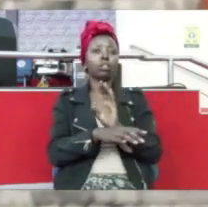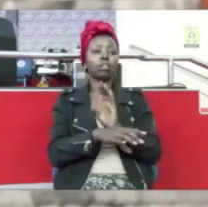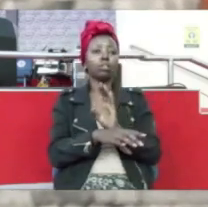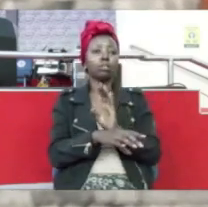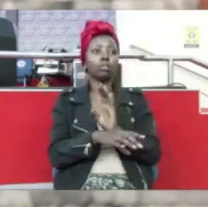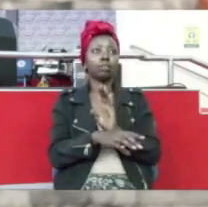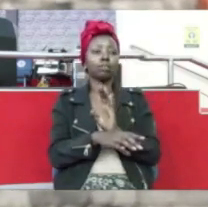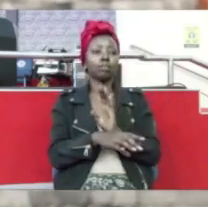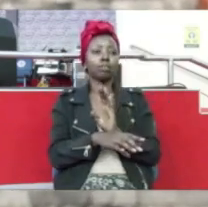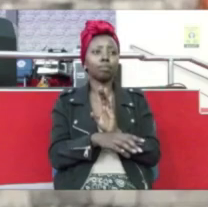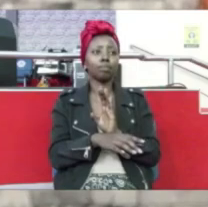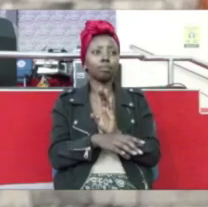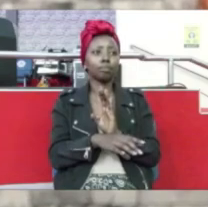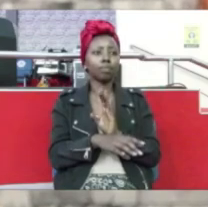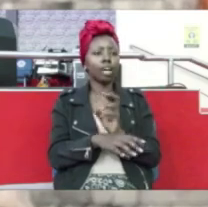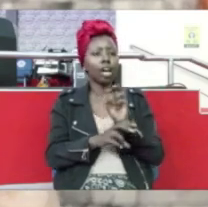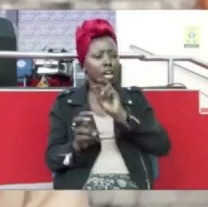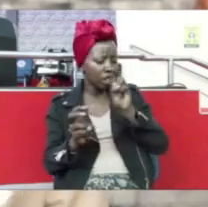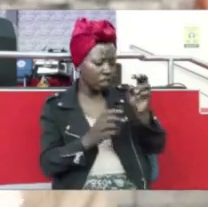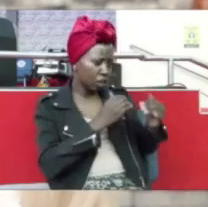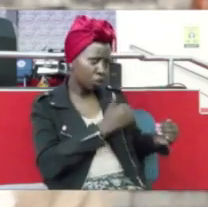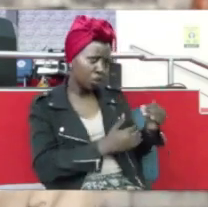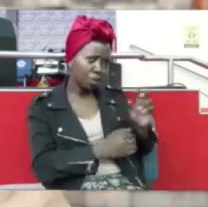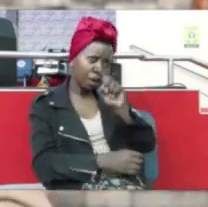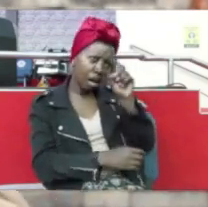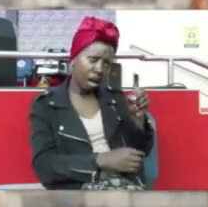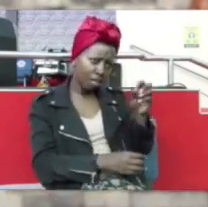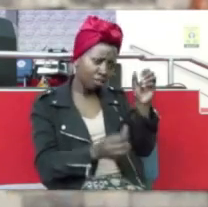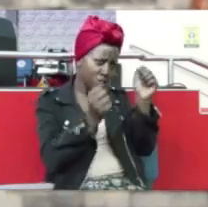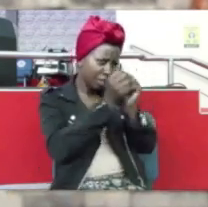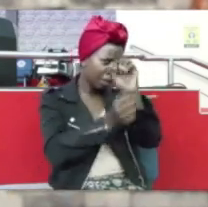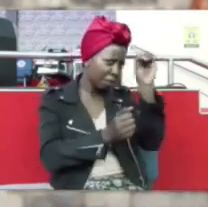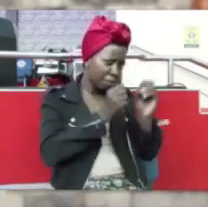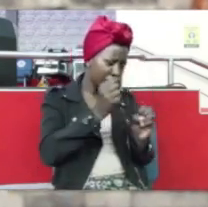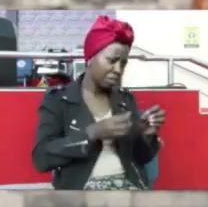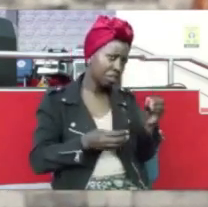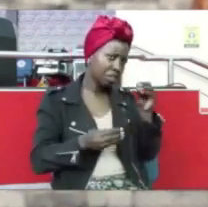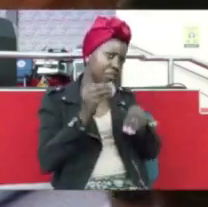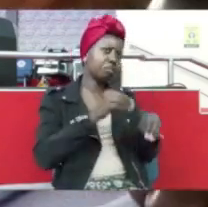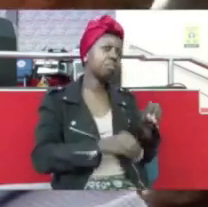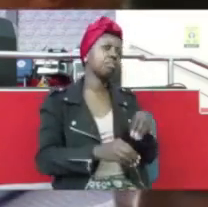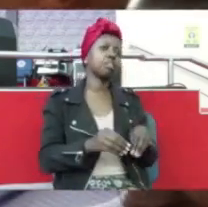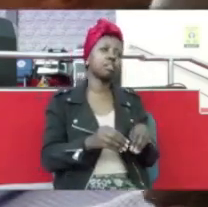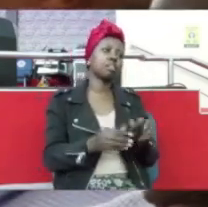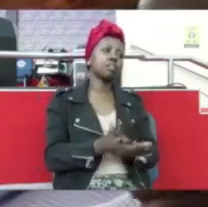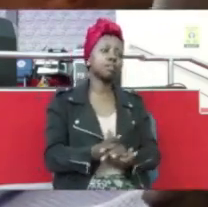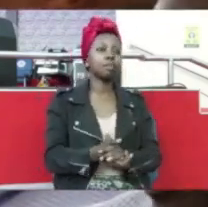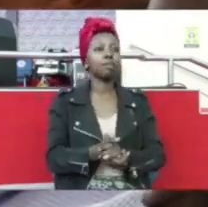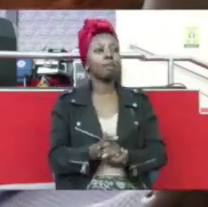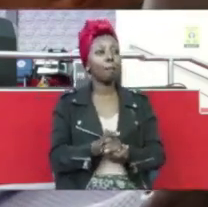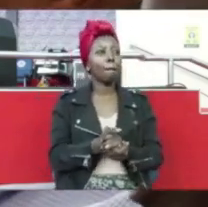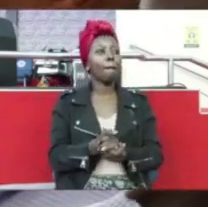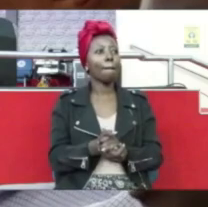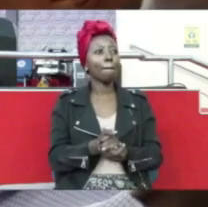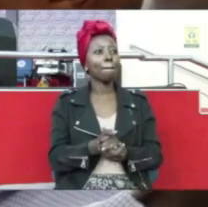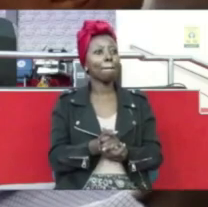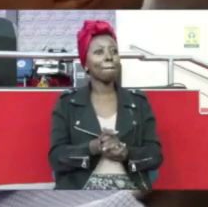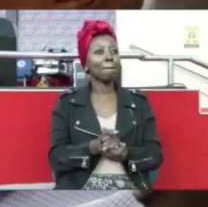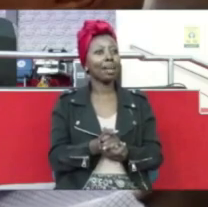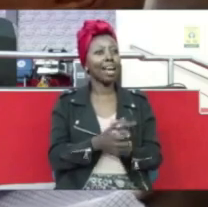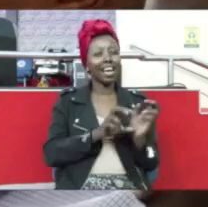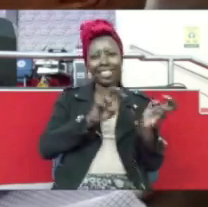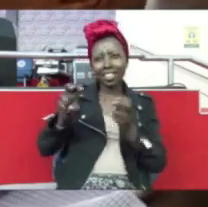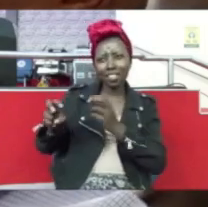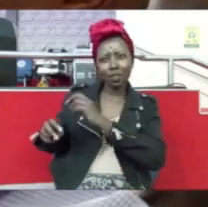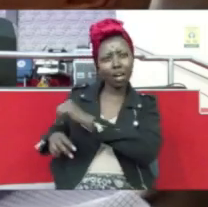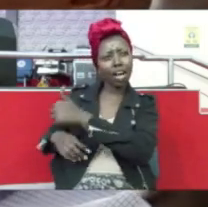ina maana sana. Turn to your neighbor and ask them, do you tithe? Gaukia jirani yako ukamuliza wewe unatoanga zaka. Turn to the other one and ask